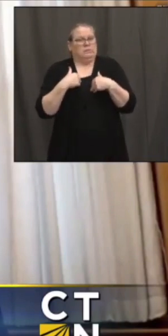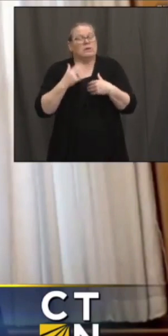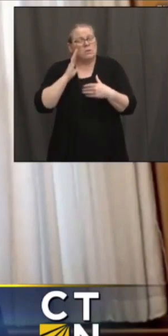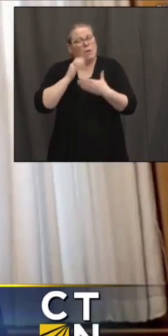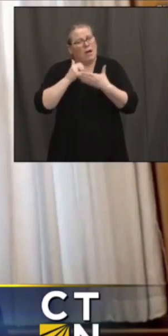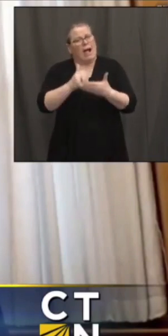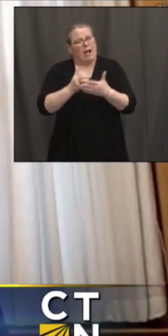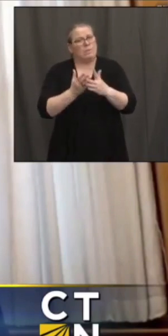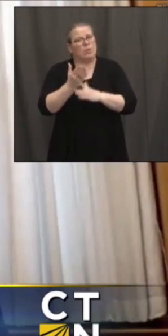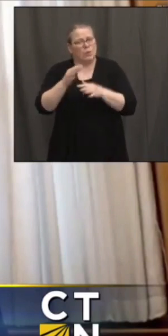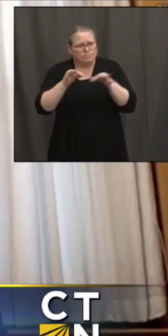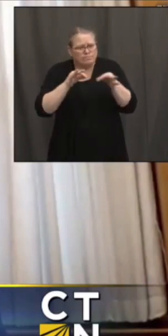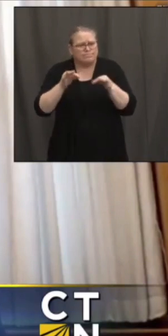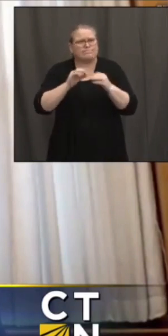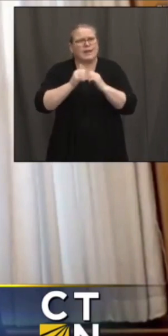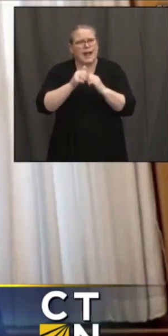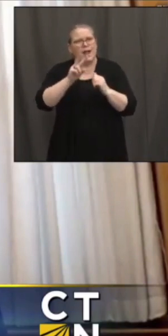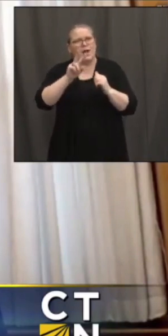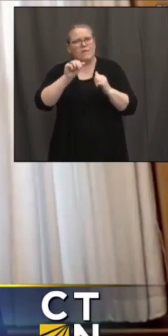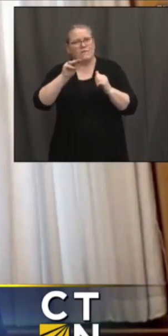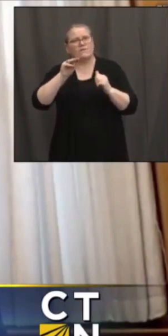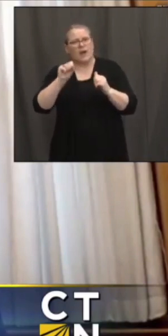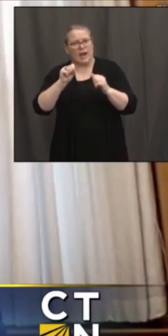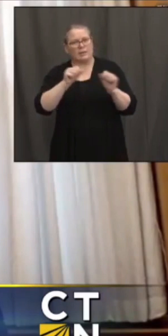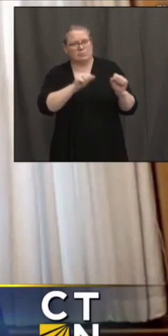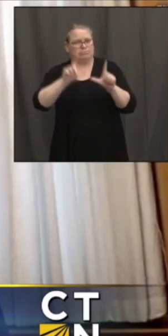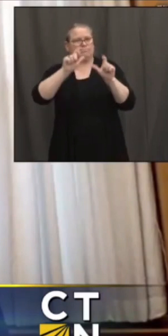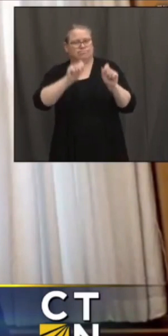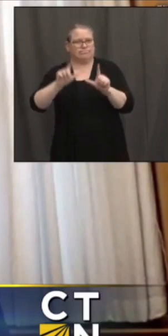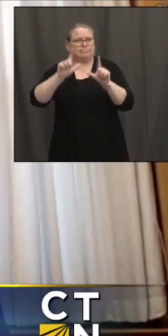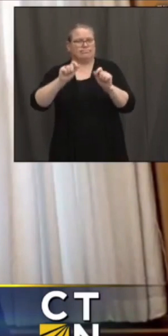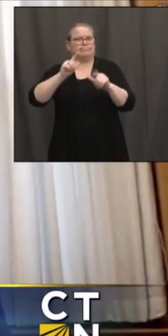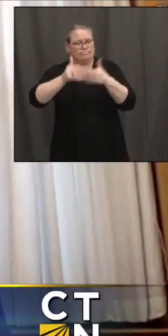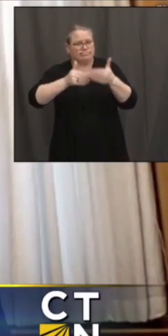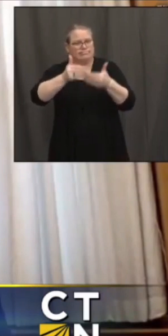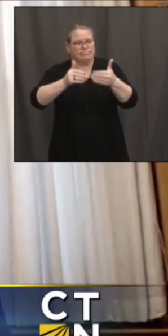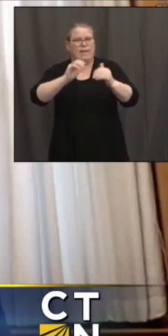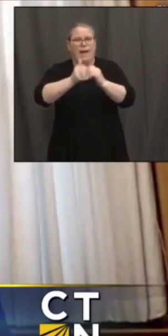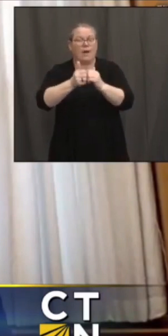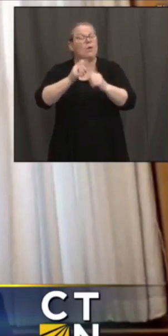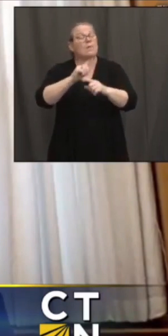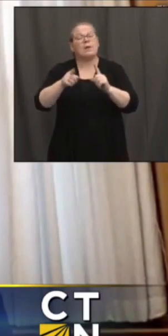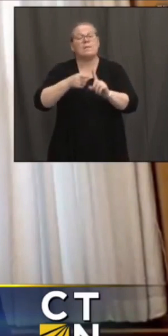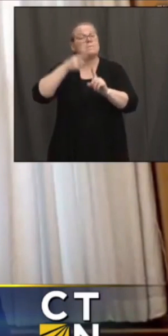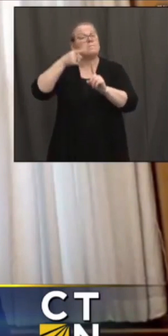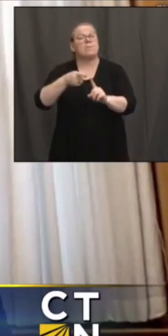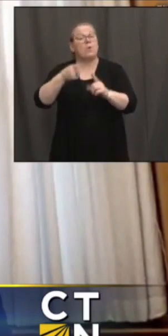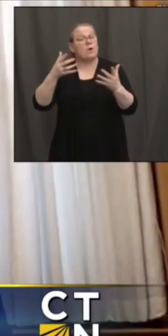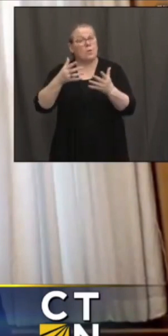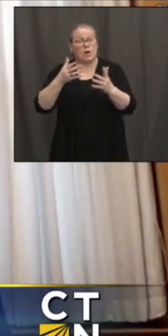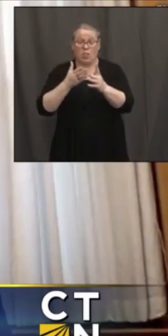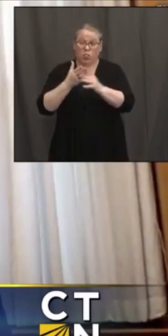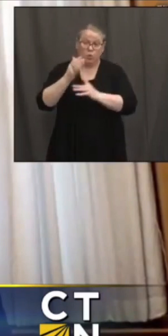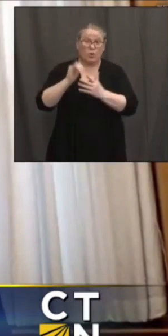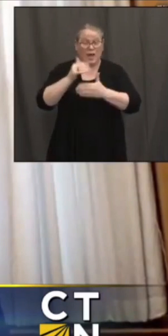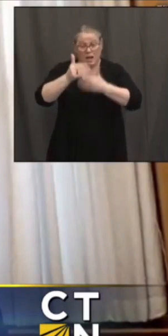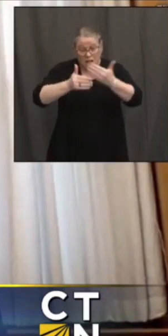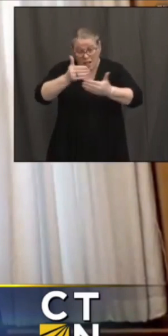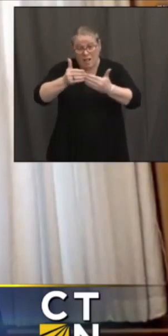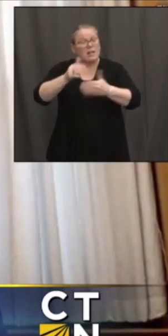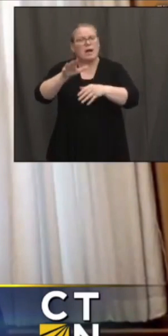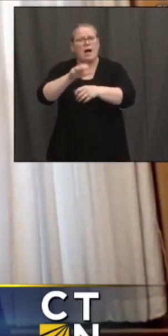a lot of different ways that we're working to make it easy as possible, but all it boils down to at the end, when you get through that, is that there just aren't